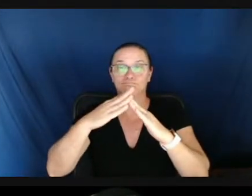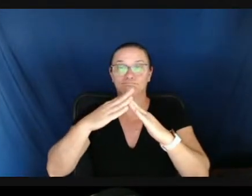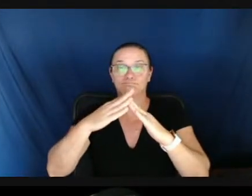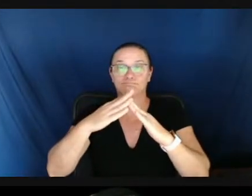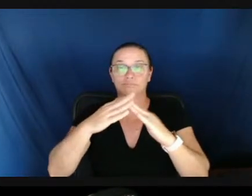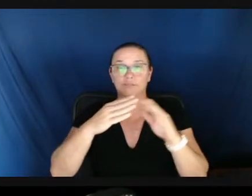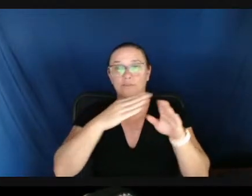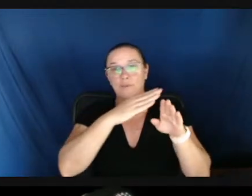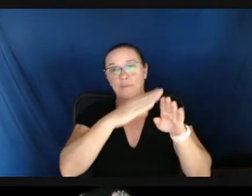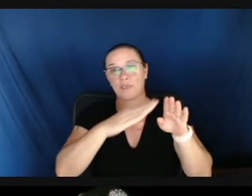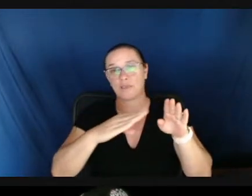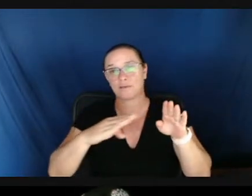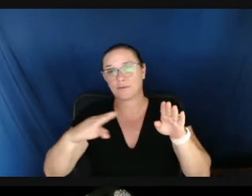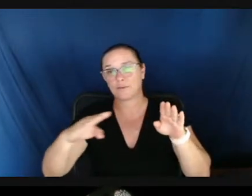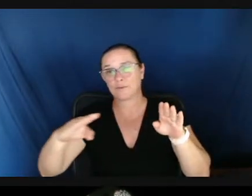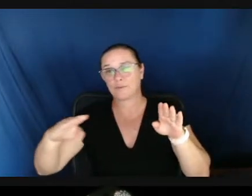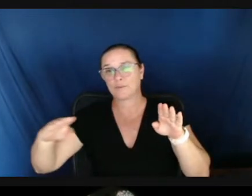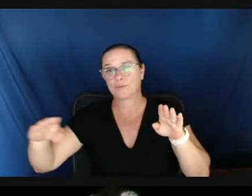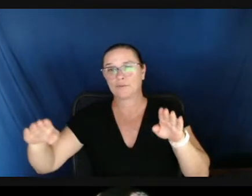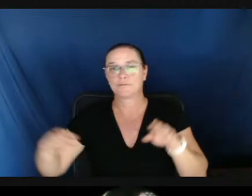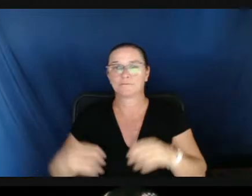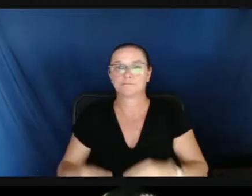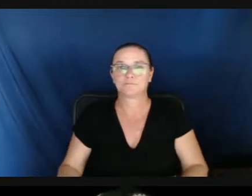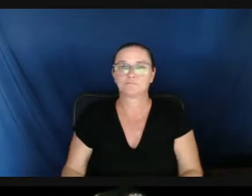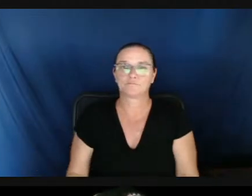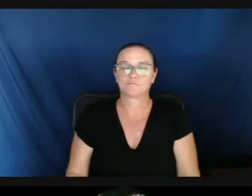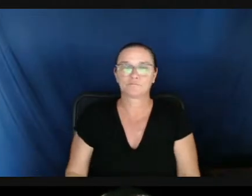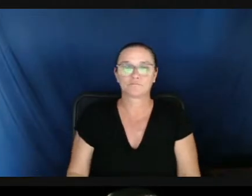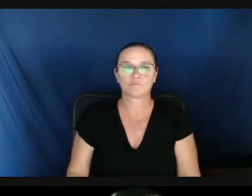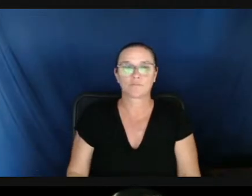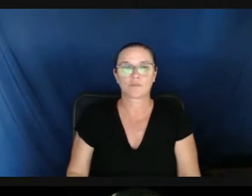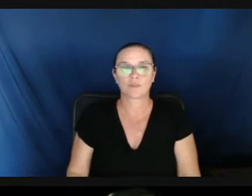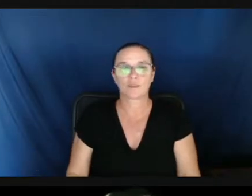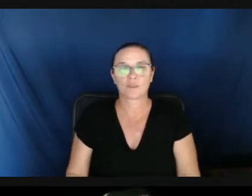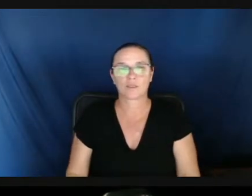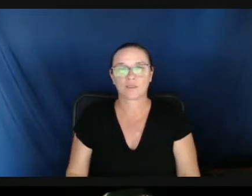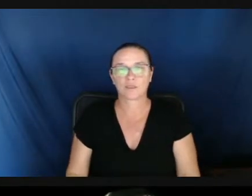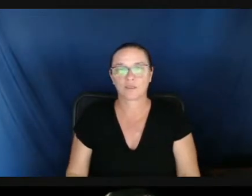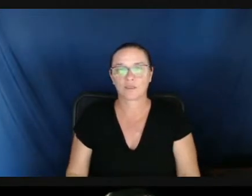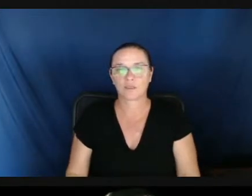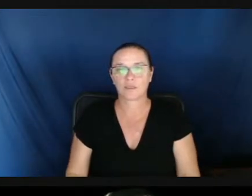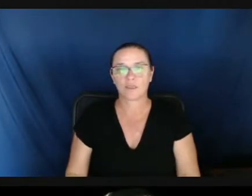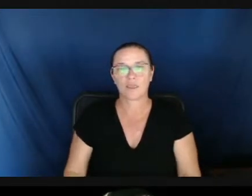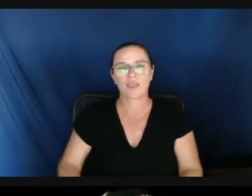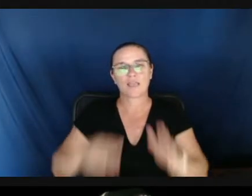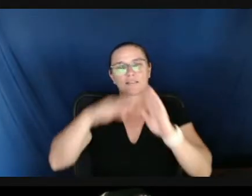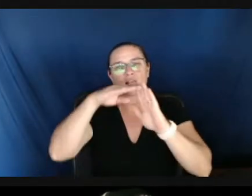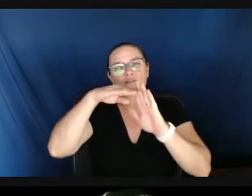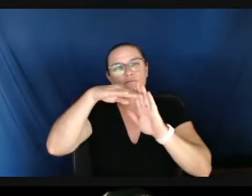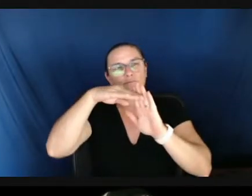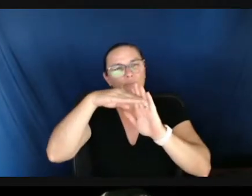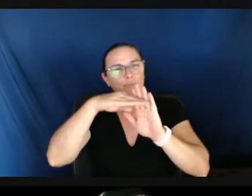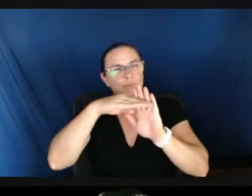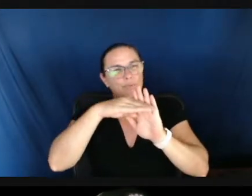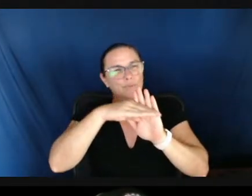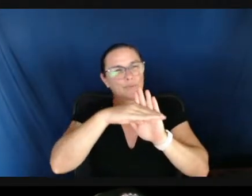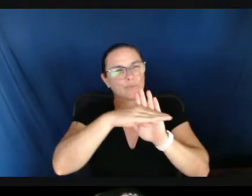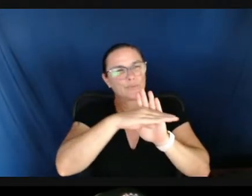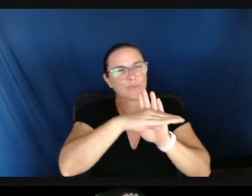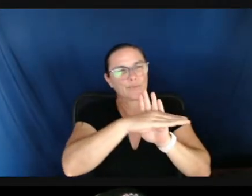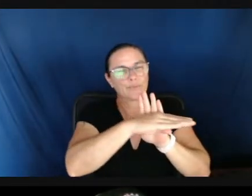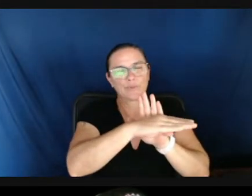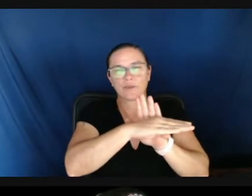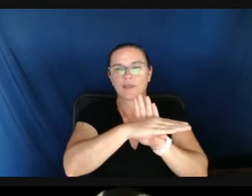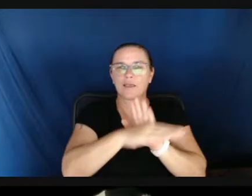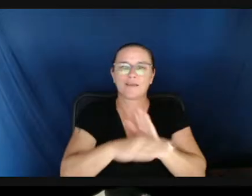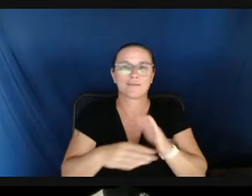split through those three, something like that. That line is gradually decreasing and maybe flattening out here, right? So here, and that's really the question,